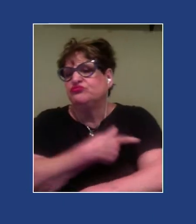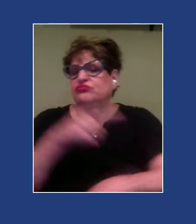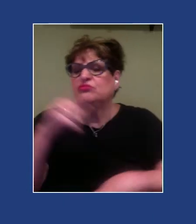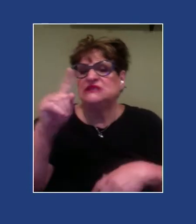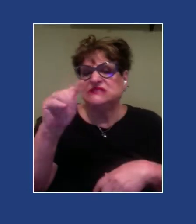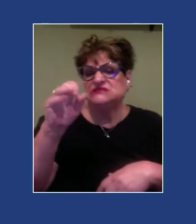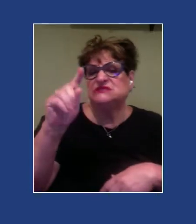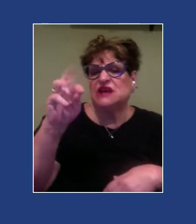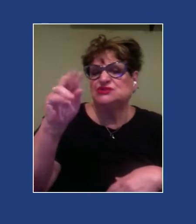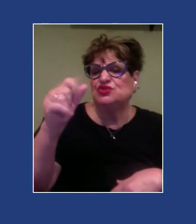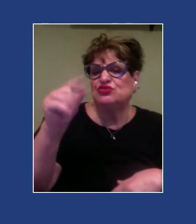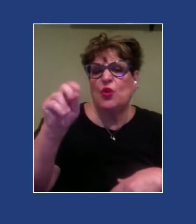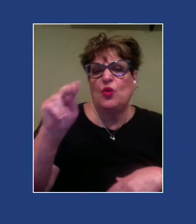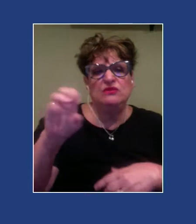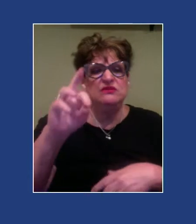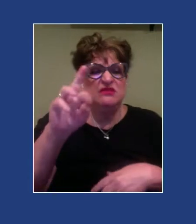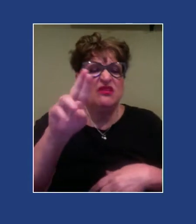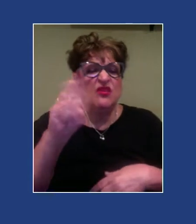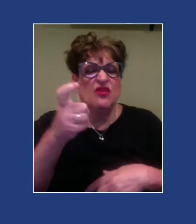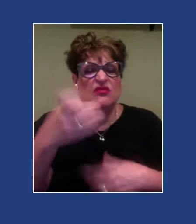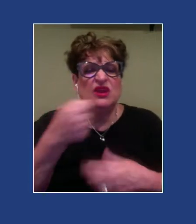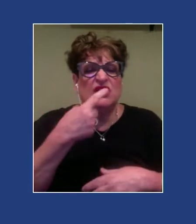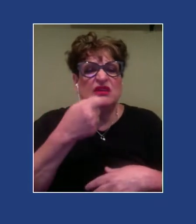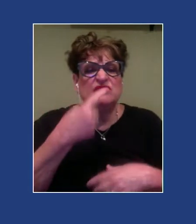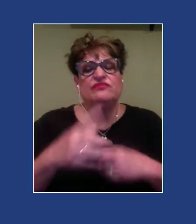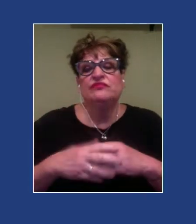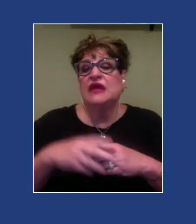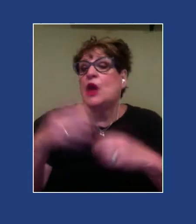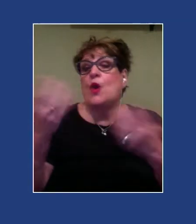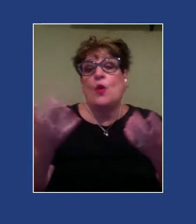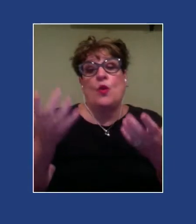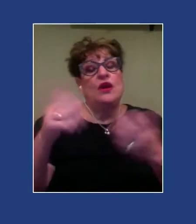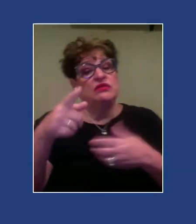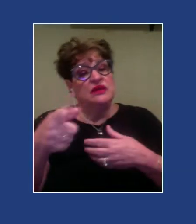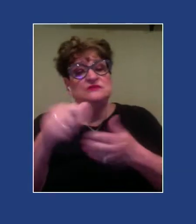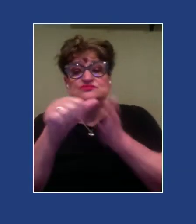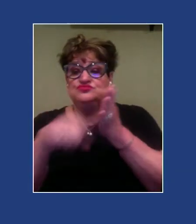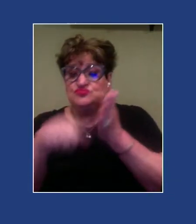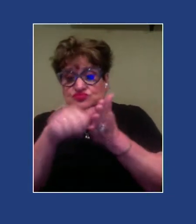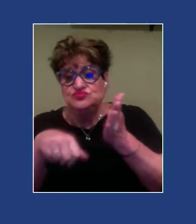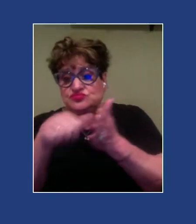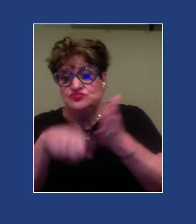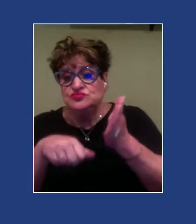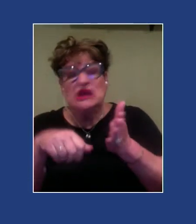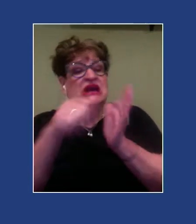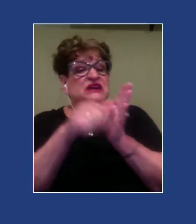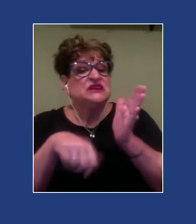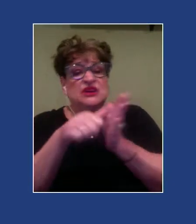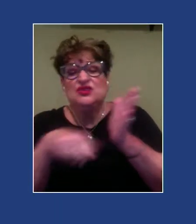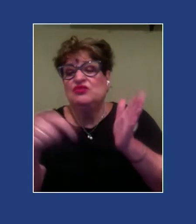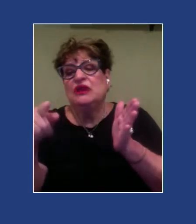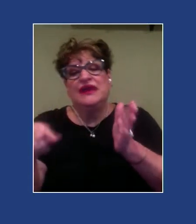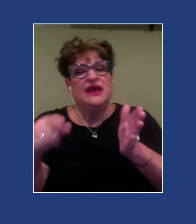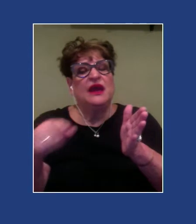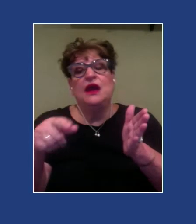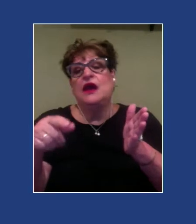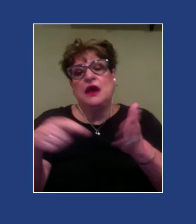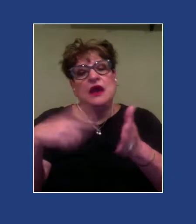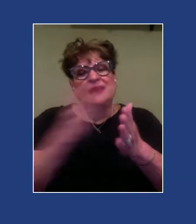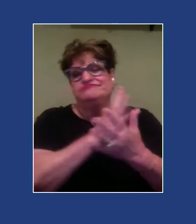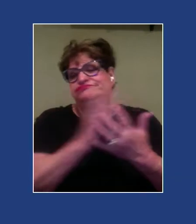estradiol. And then there's gender-affirming surgical care. And there are a range of gender-affirming